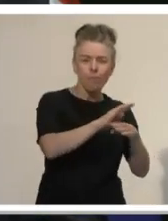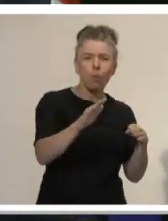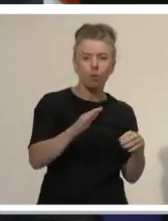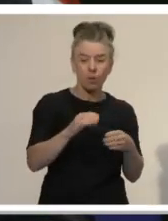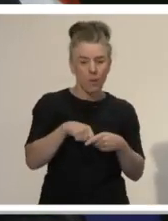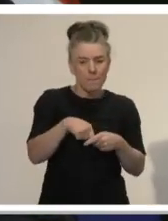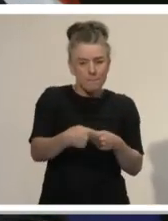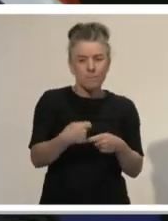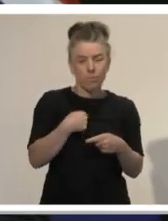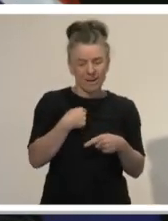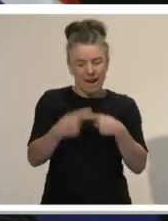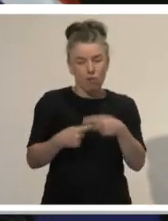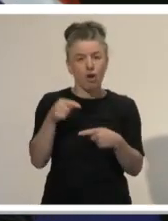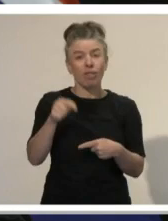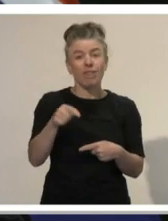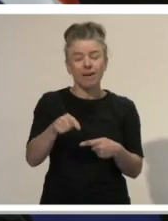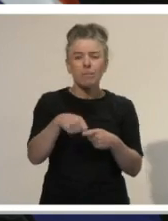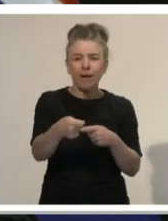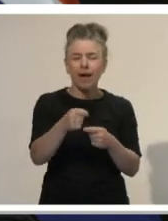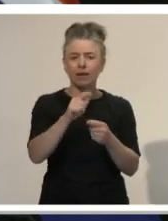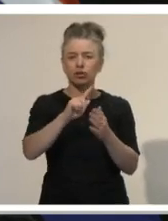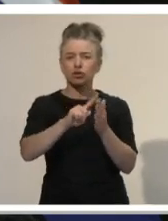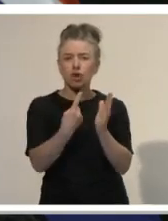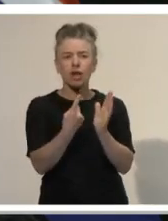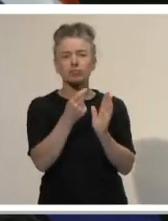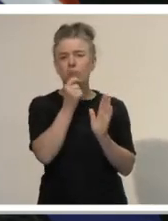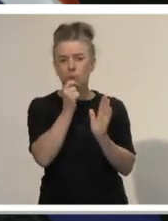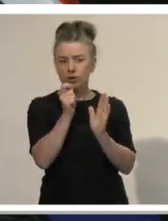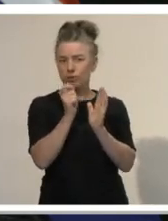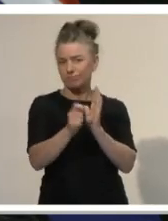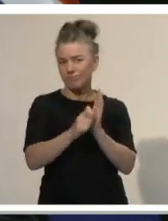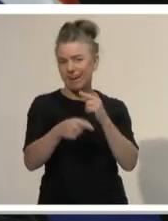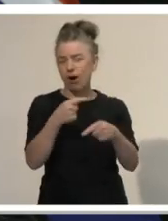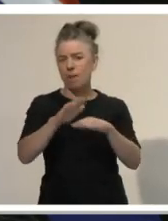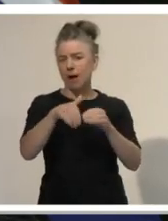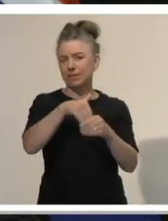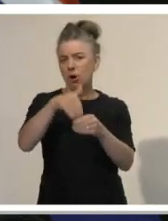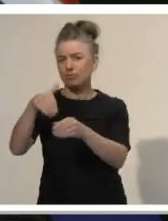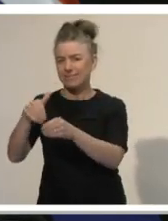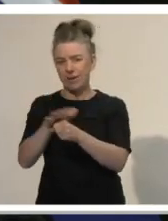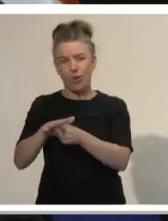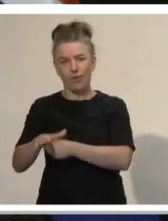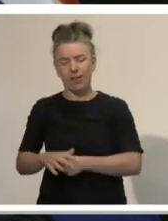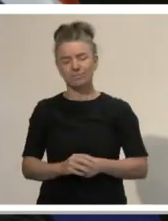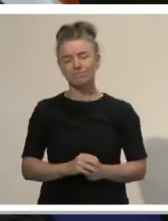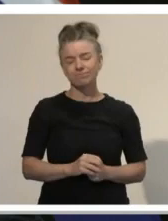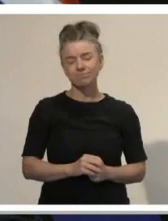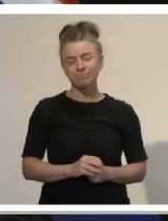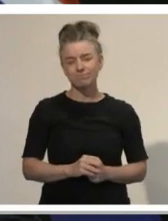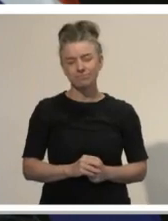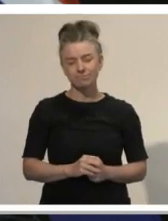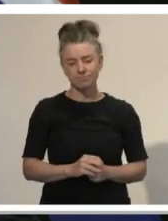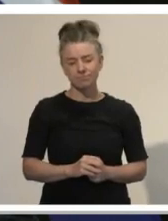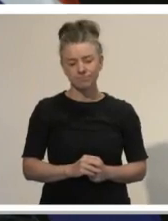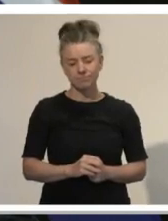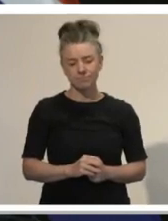community boards and DHBs. We see the further development of this work as part of a second longer-term strategy which